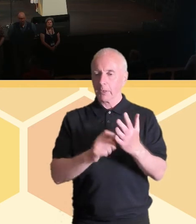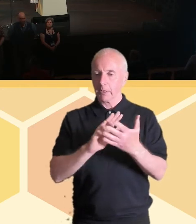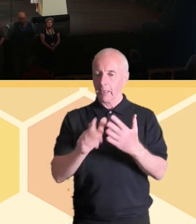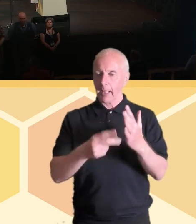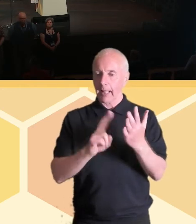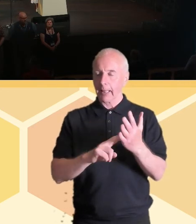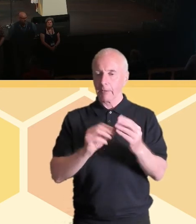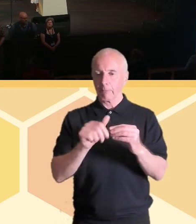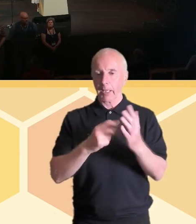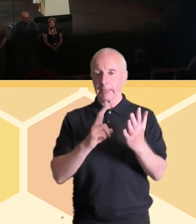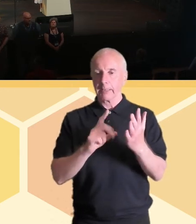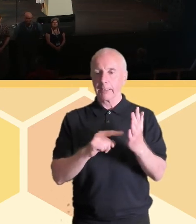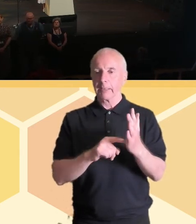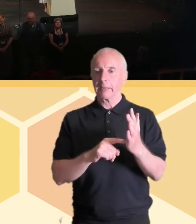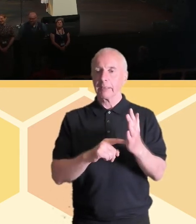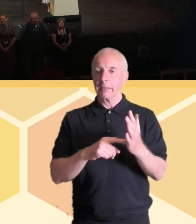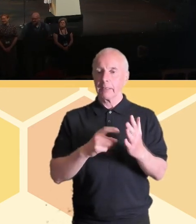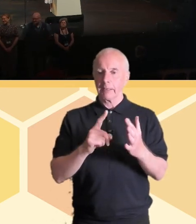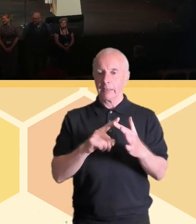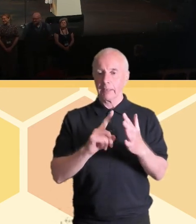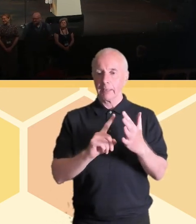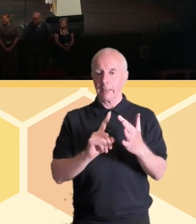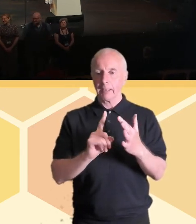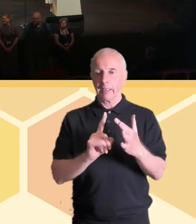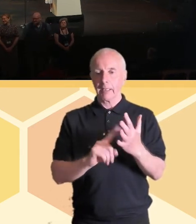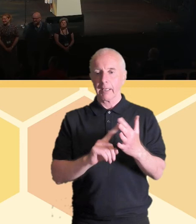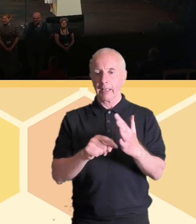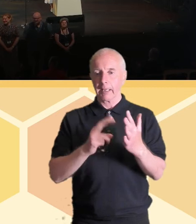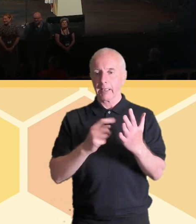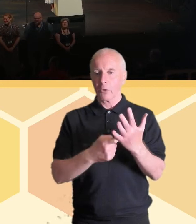Hellenbrand, the Reverend Eleanor Kelsey,